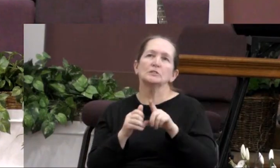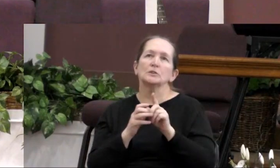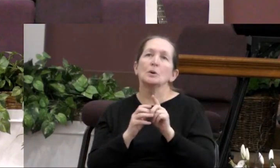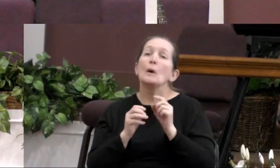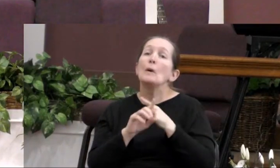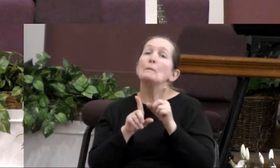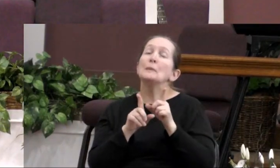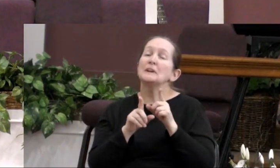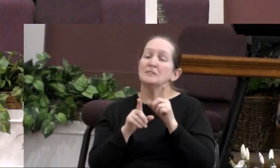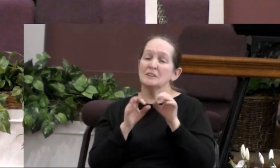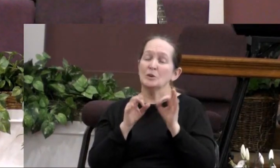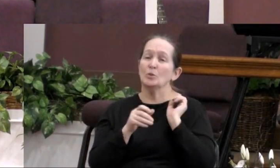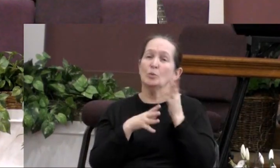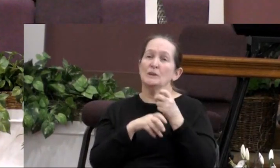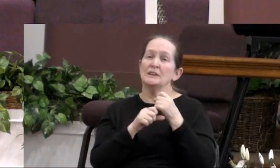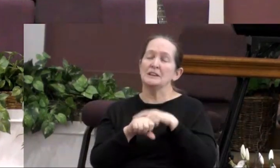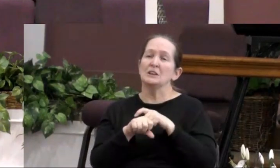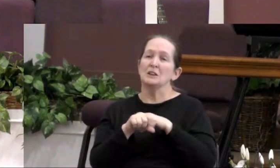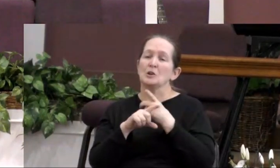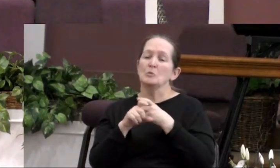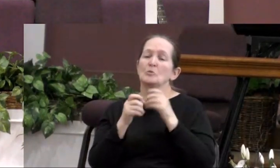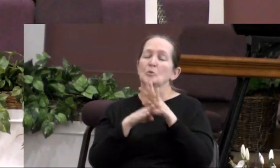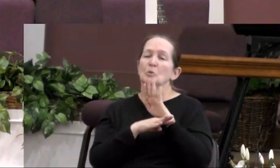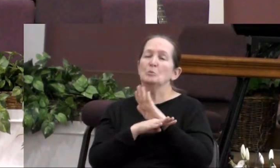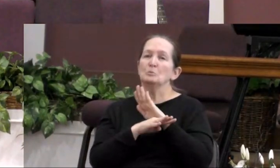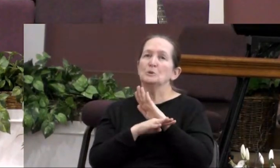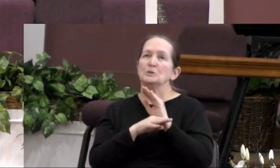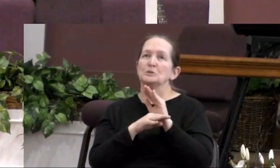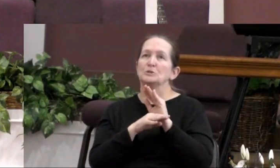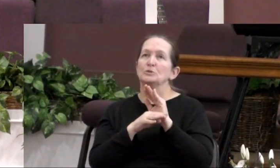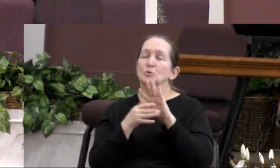but even if we take time out of our busy schedule, a lot of times,